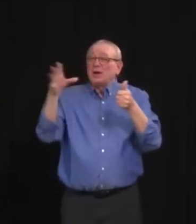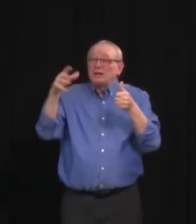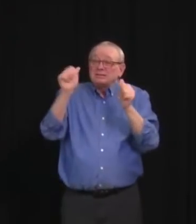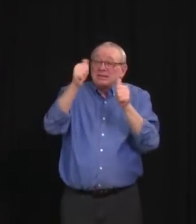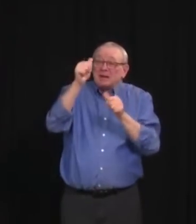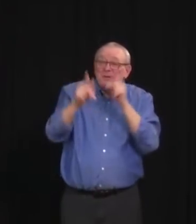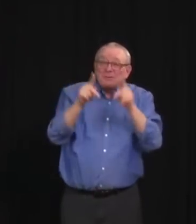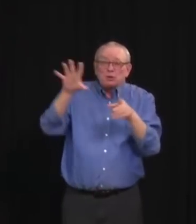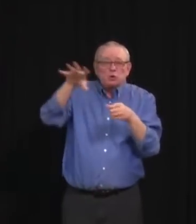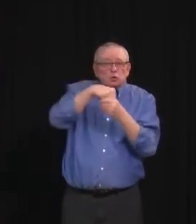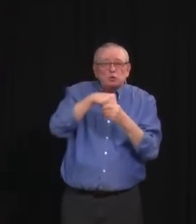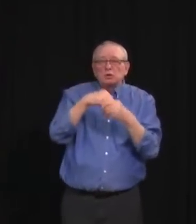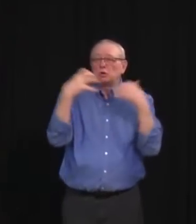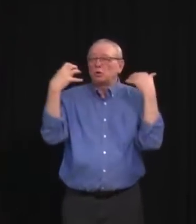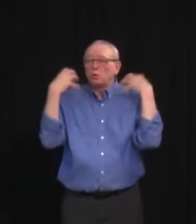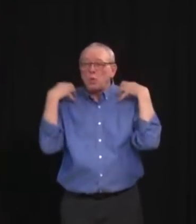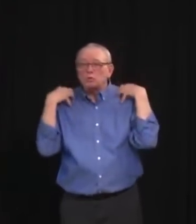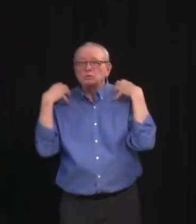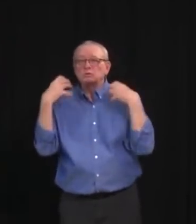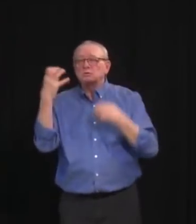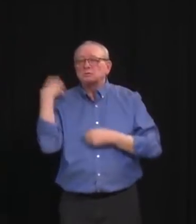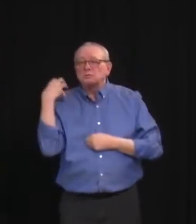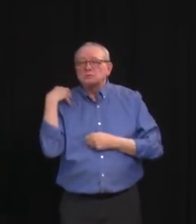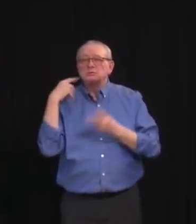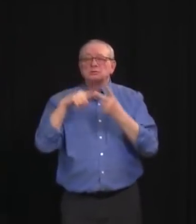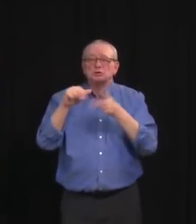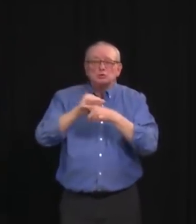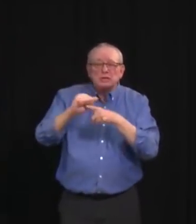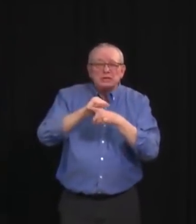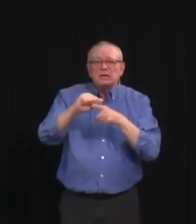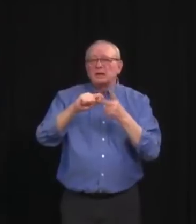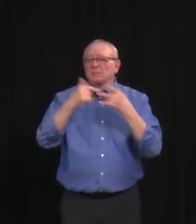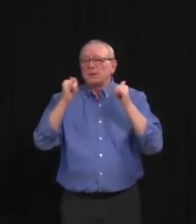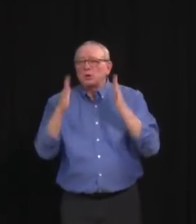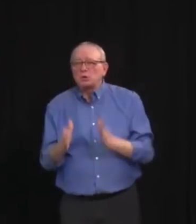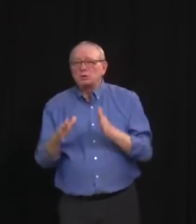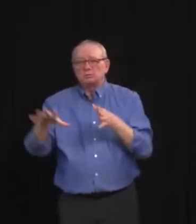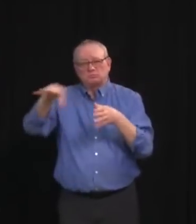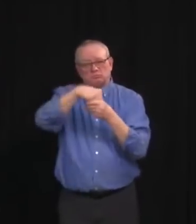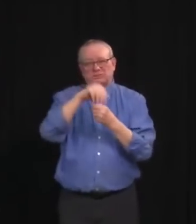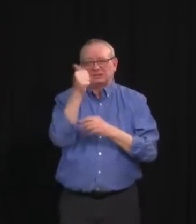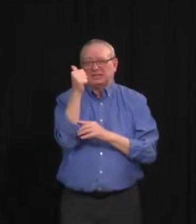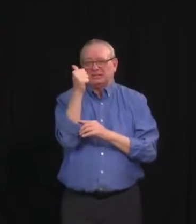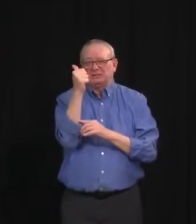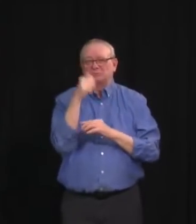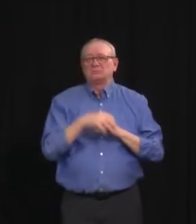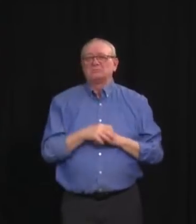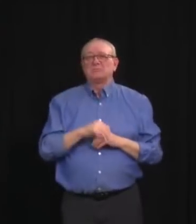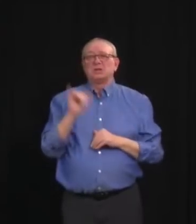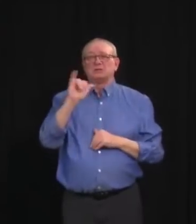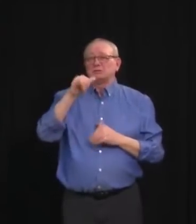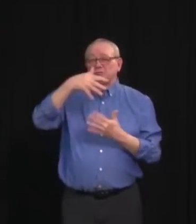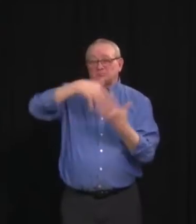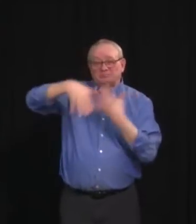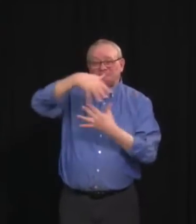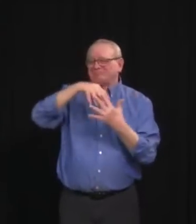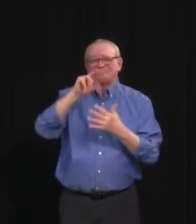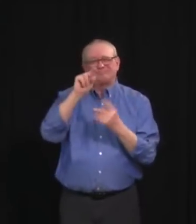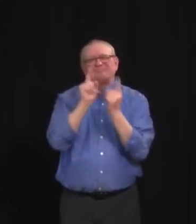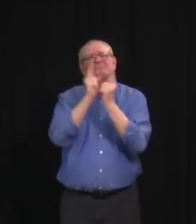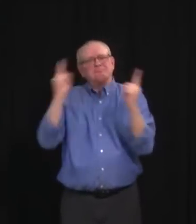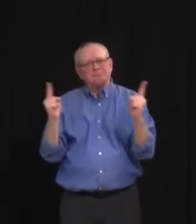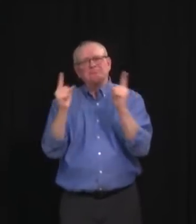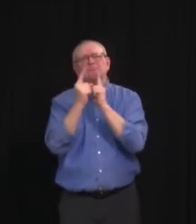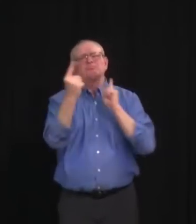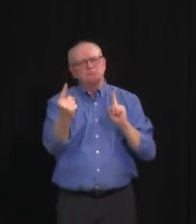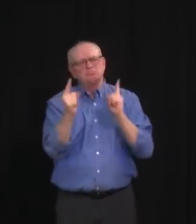And remember, physical distancing has to be maintained between participants at all times. Everyone should be